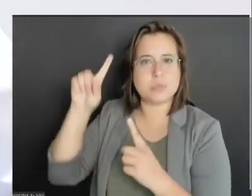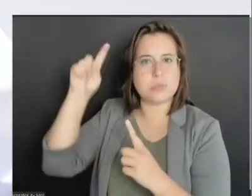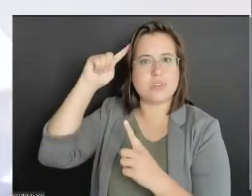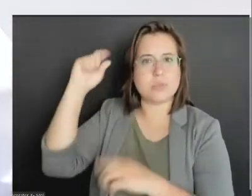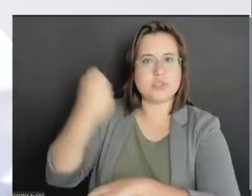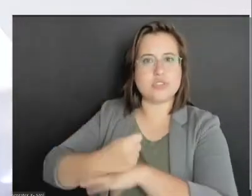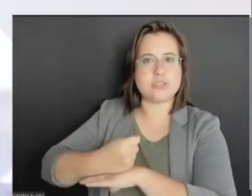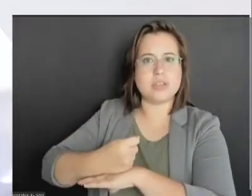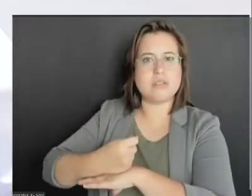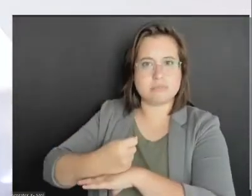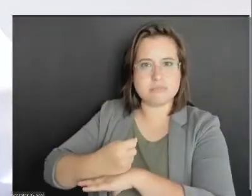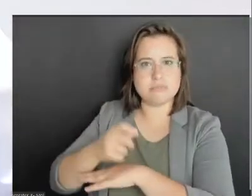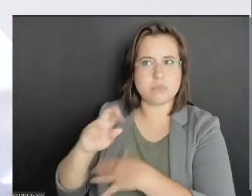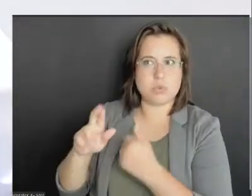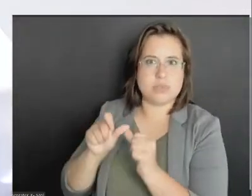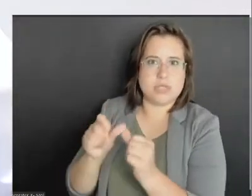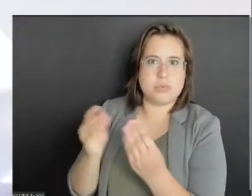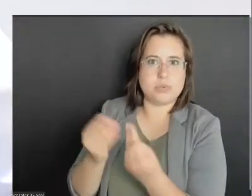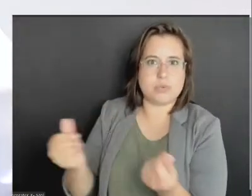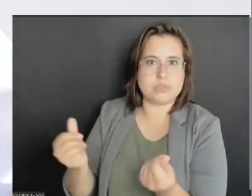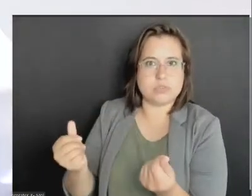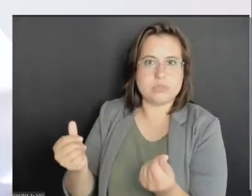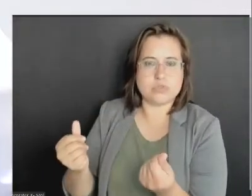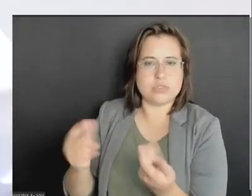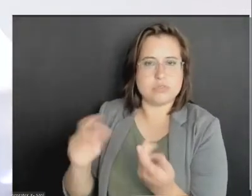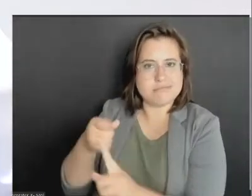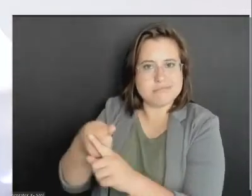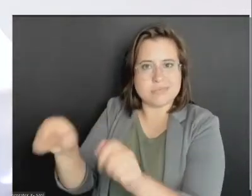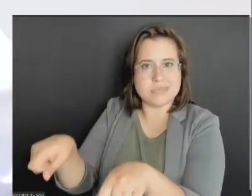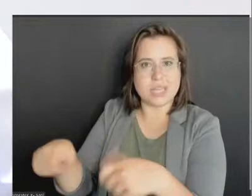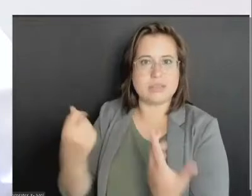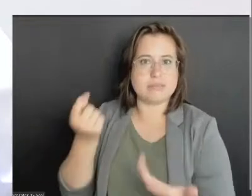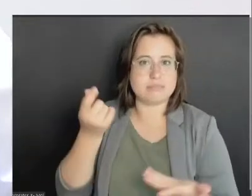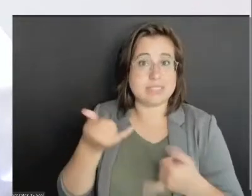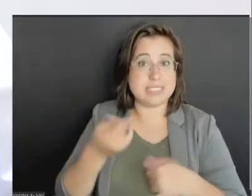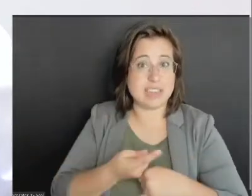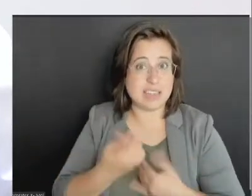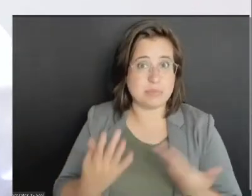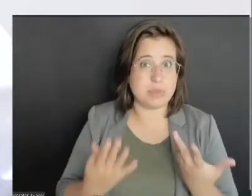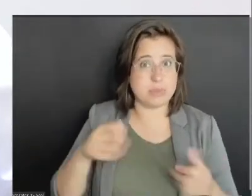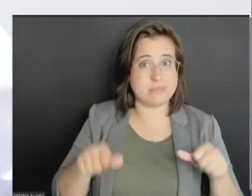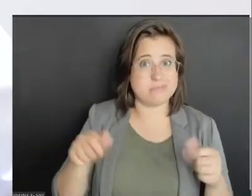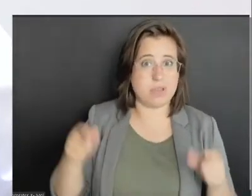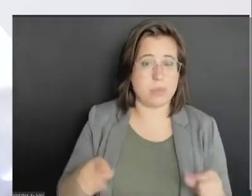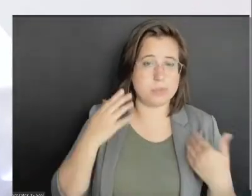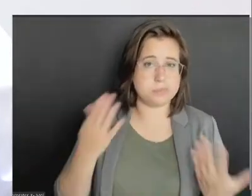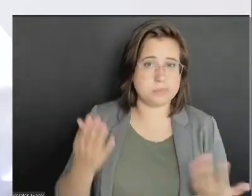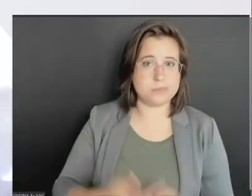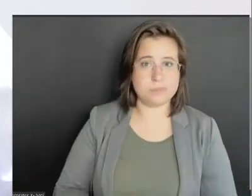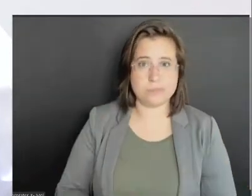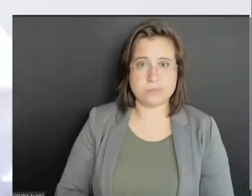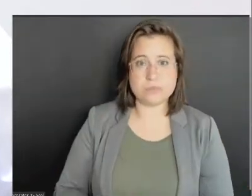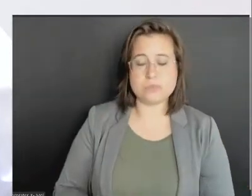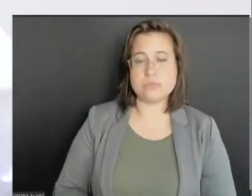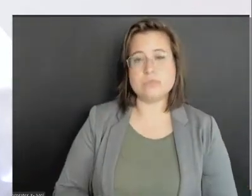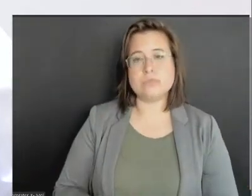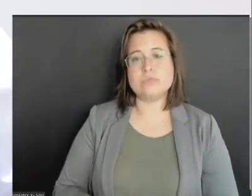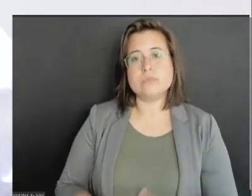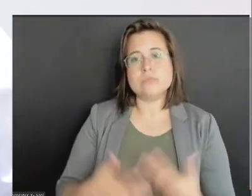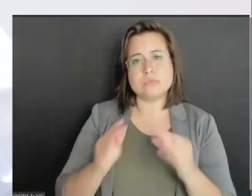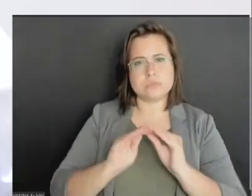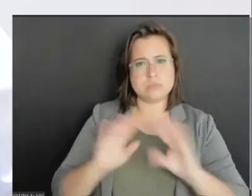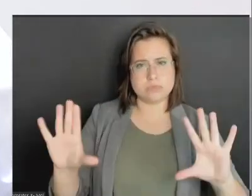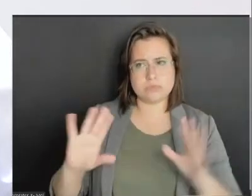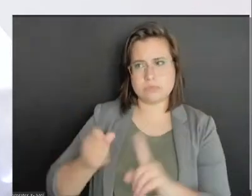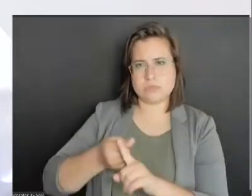or continuing resolutions, as we might be in today. The clear consequences of this